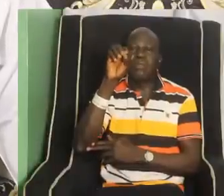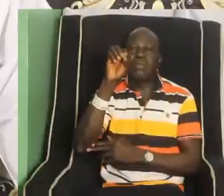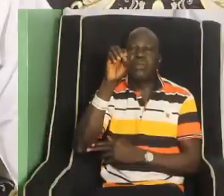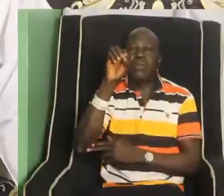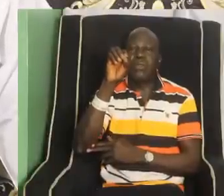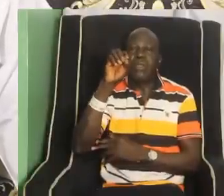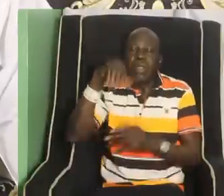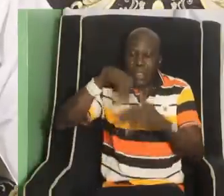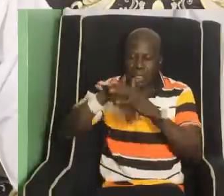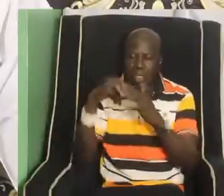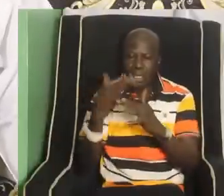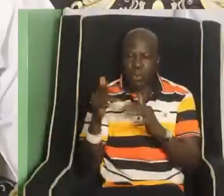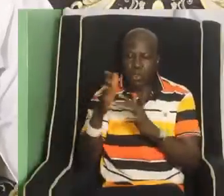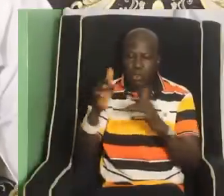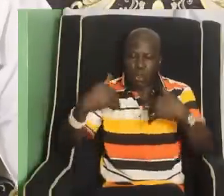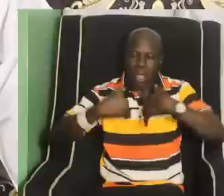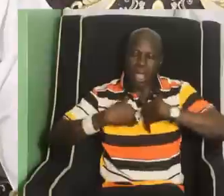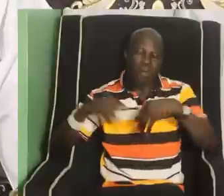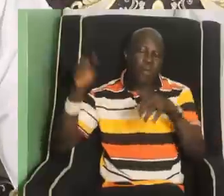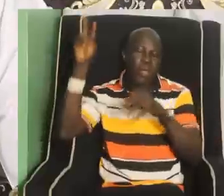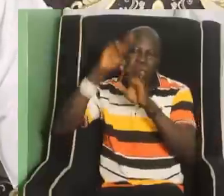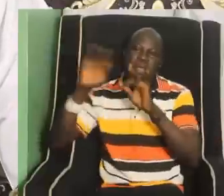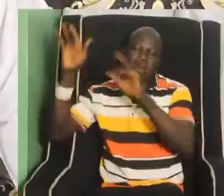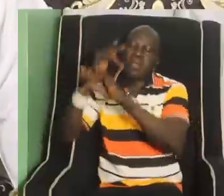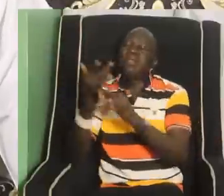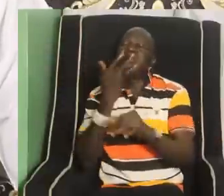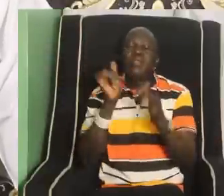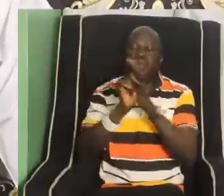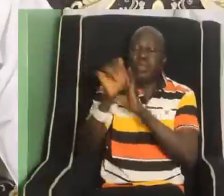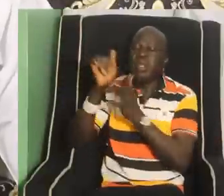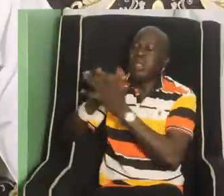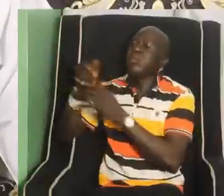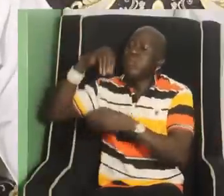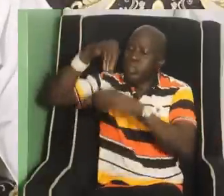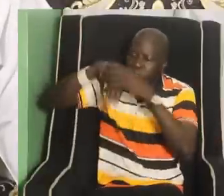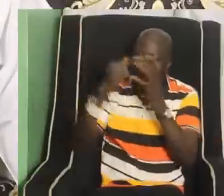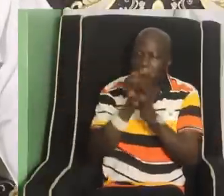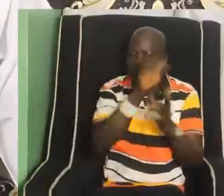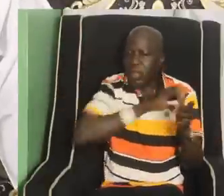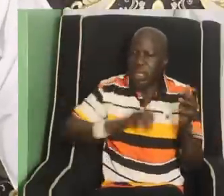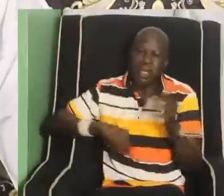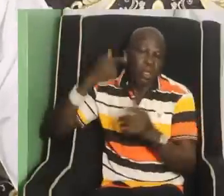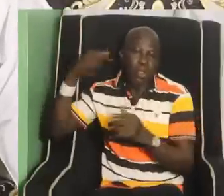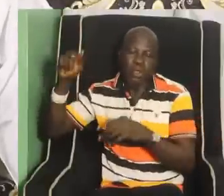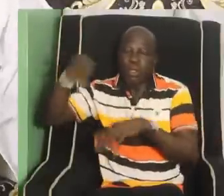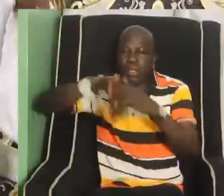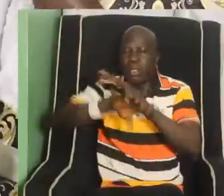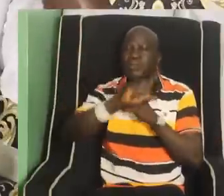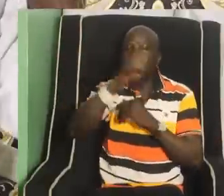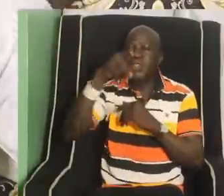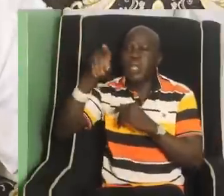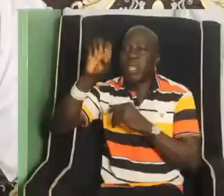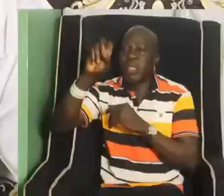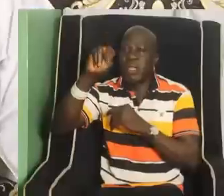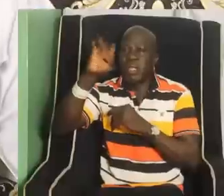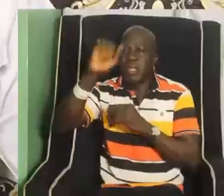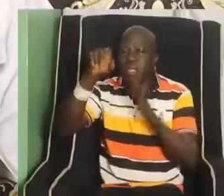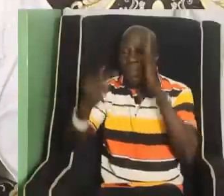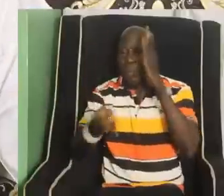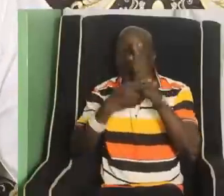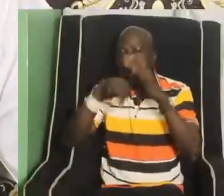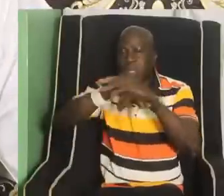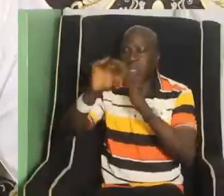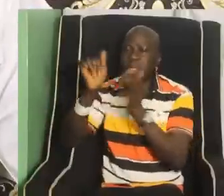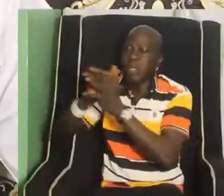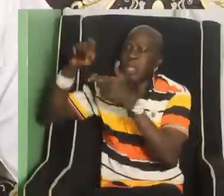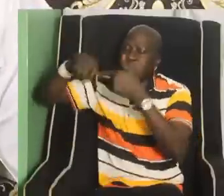101-52-98-950. Loruko Jesu Omaria number. Your see the private Lord. Church number Mr. Christie. Need Zenith Bank. Ebamisa. Listen to me, sir. In